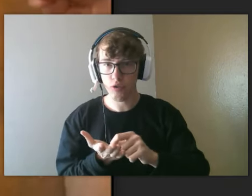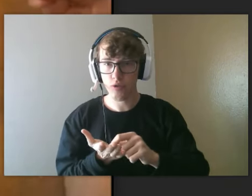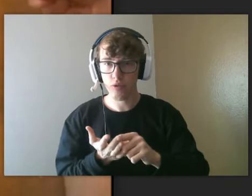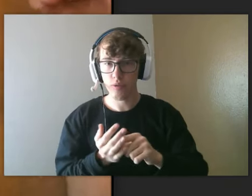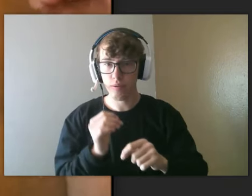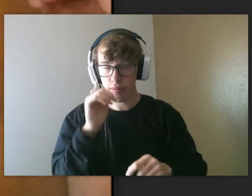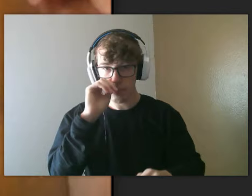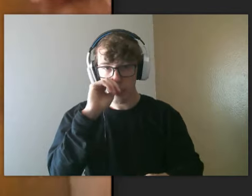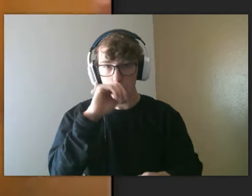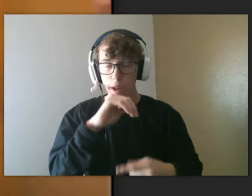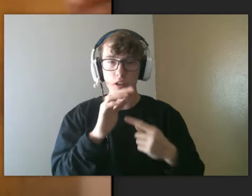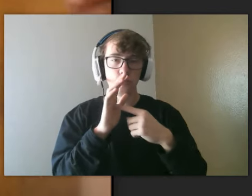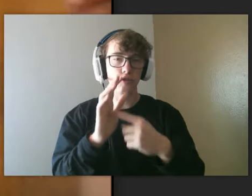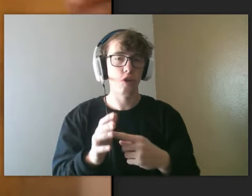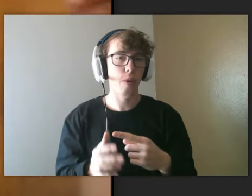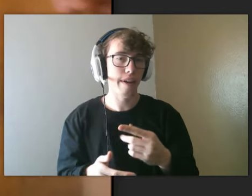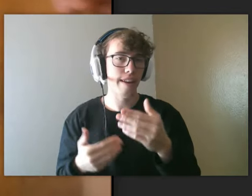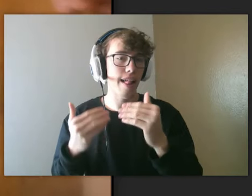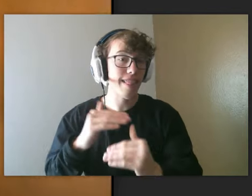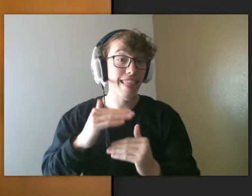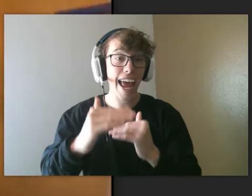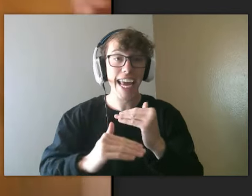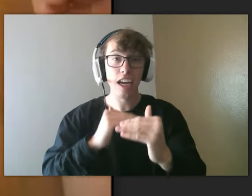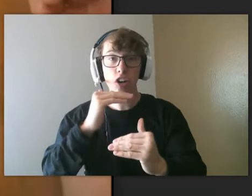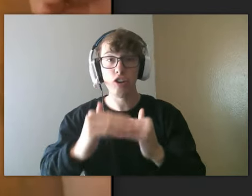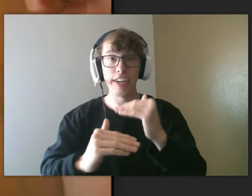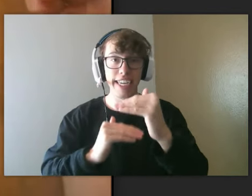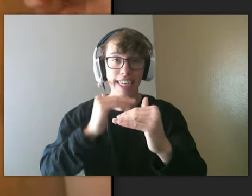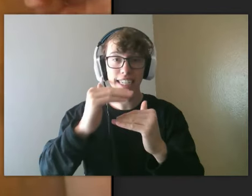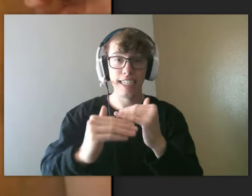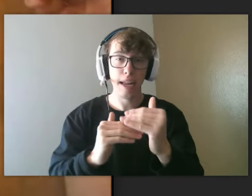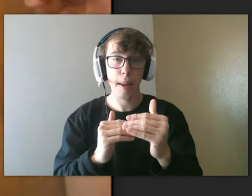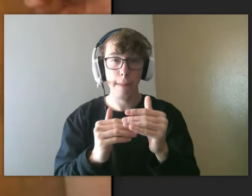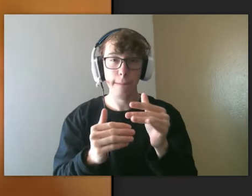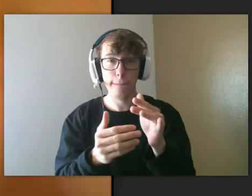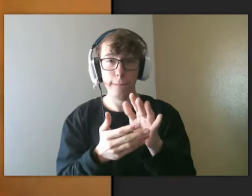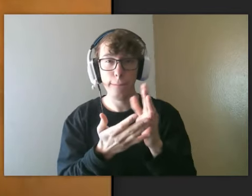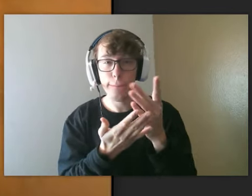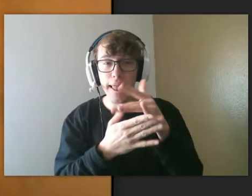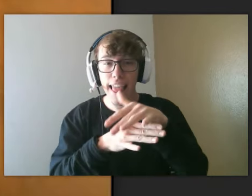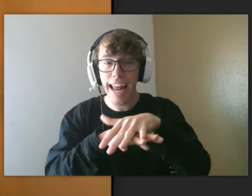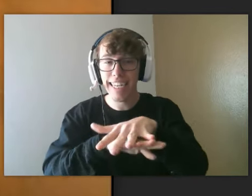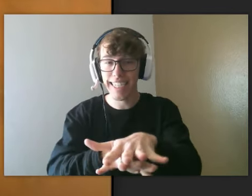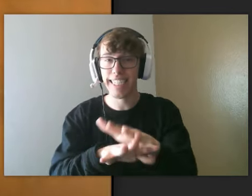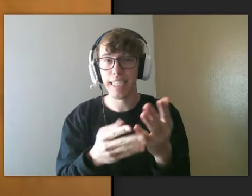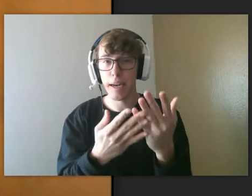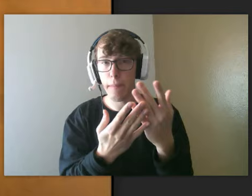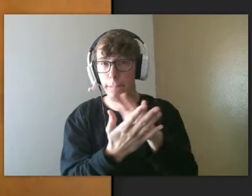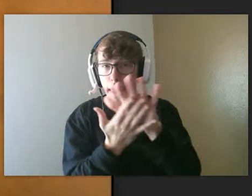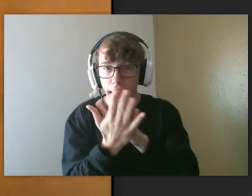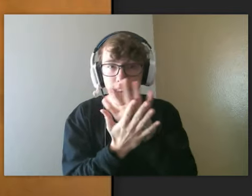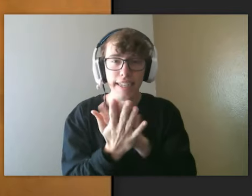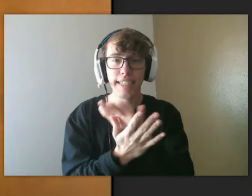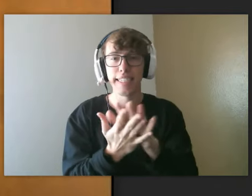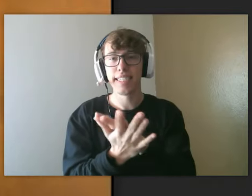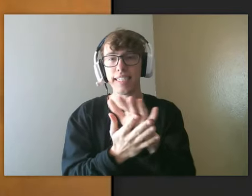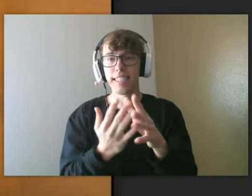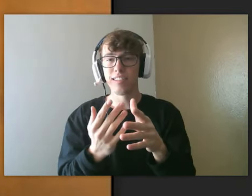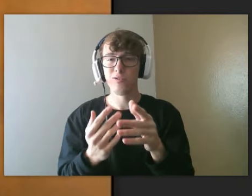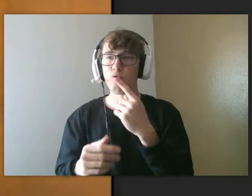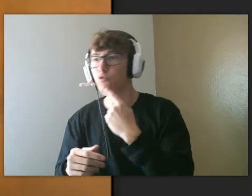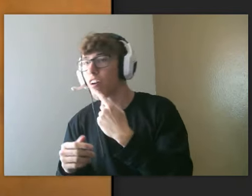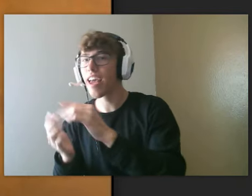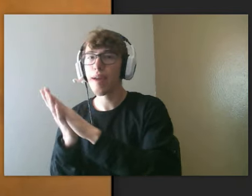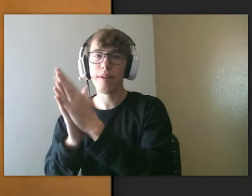to show layering and blending of those colored pencils so that we have red transitioning into